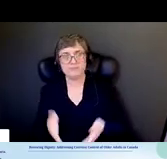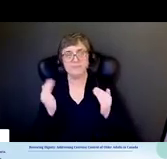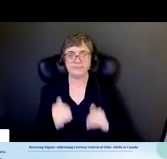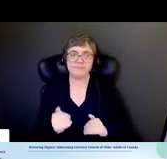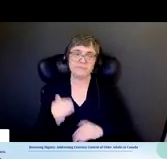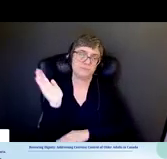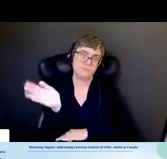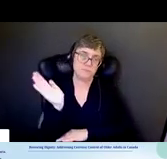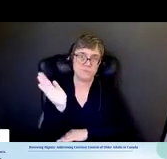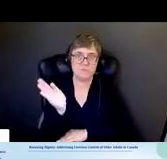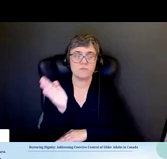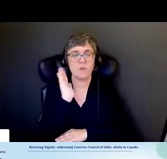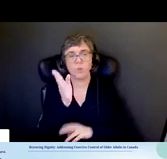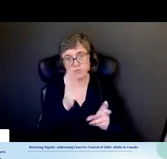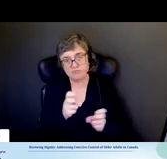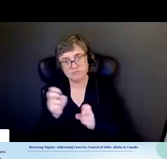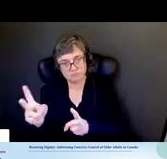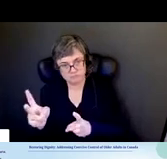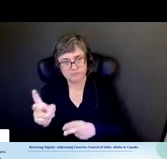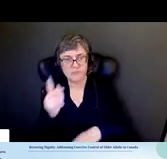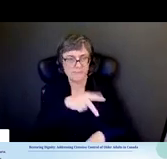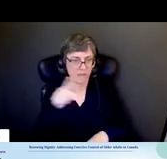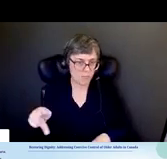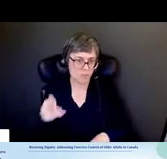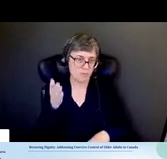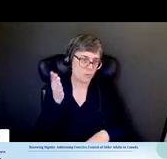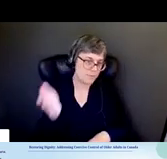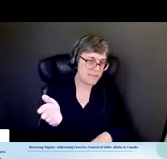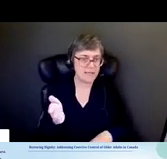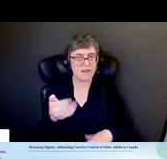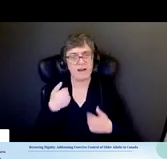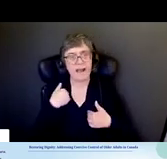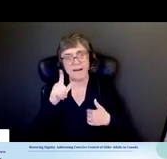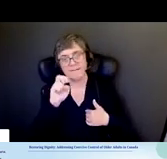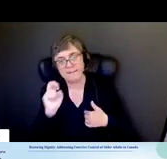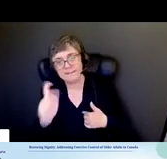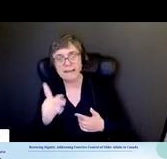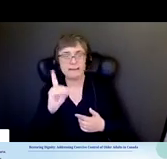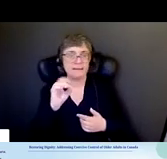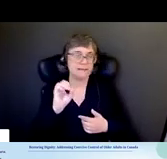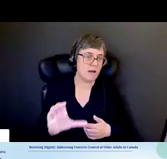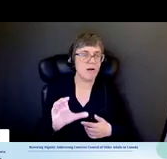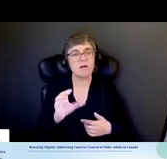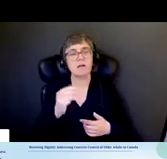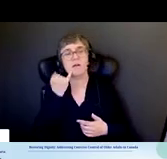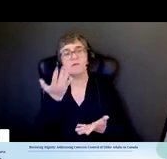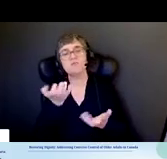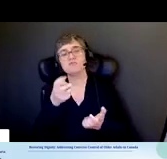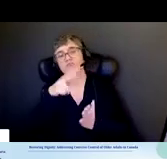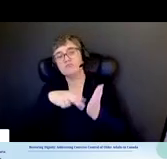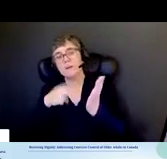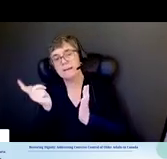on our website, so you can always revisit the information and the links and documents that were mentioned today at a later date.